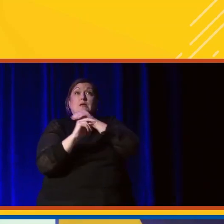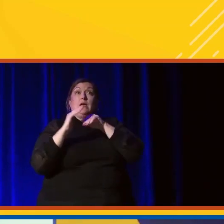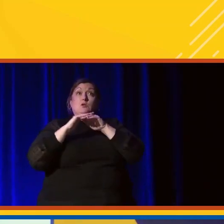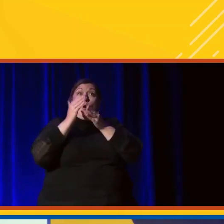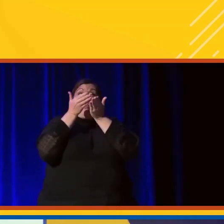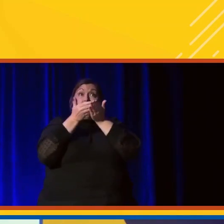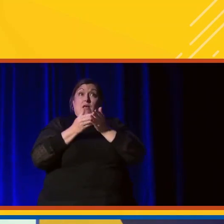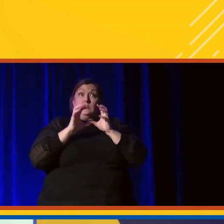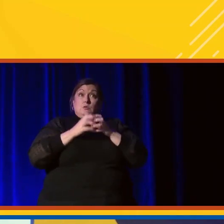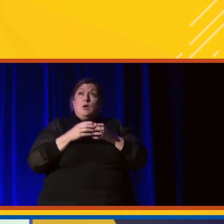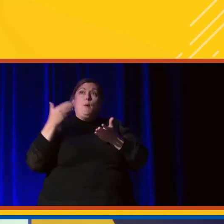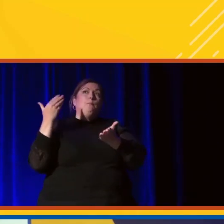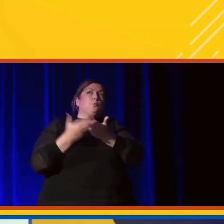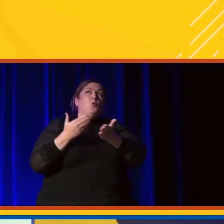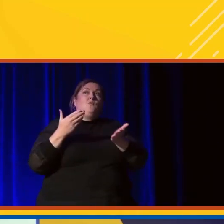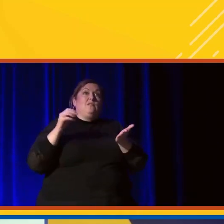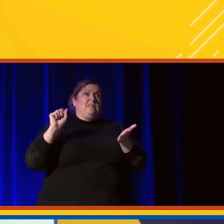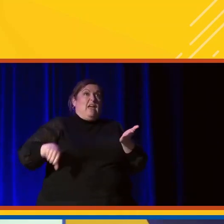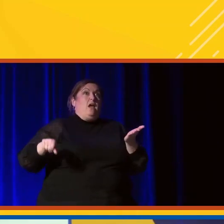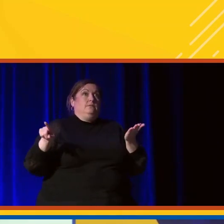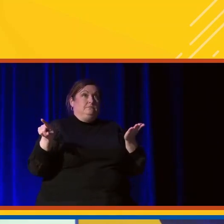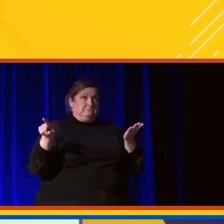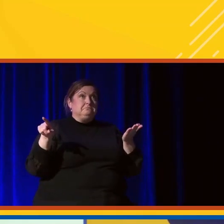and prove that it knows what it's doing.